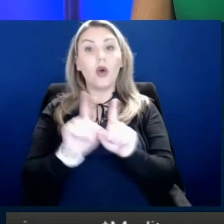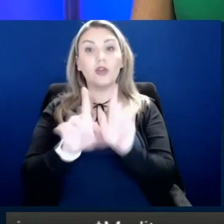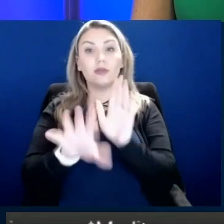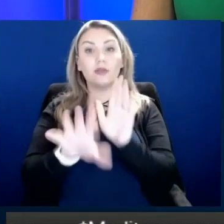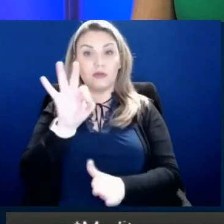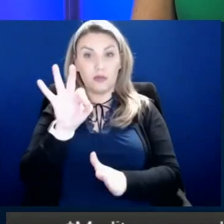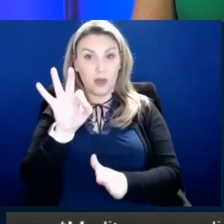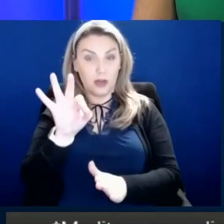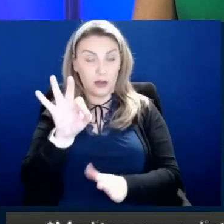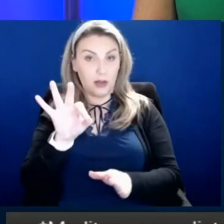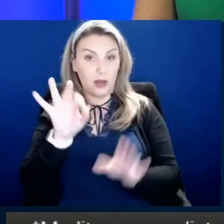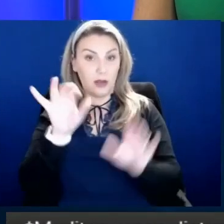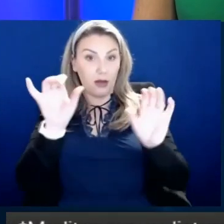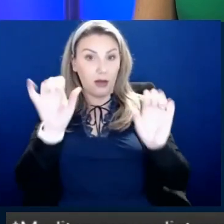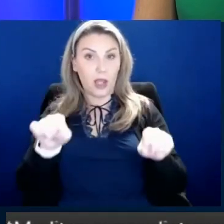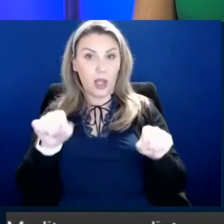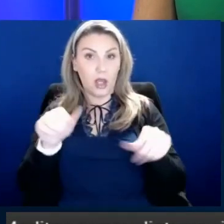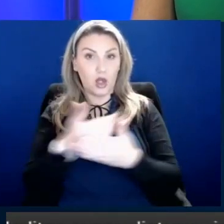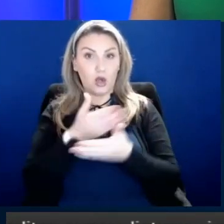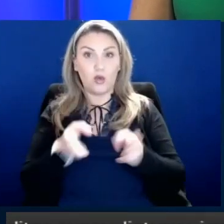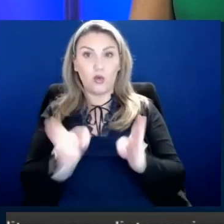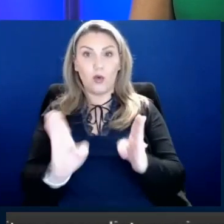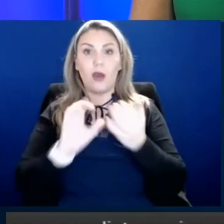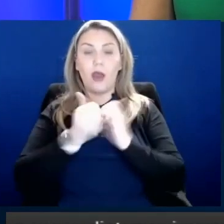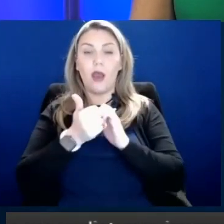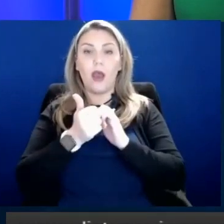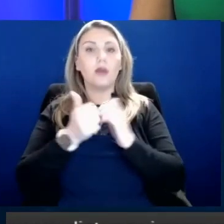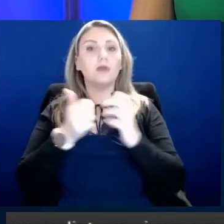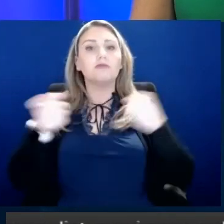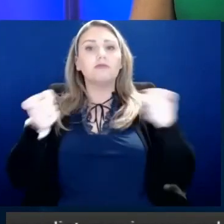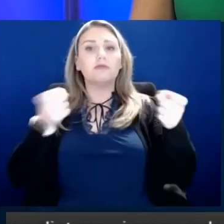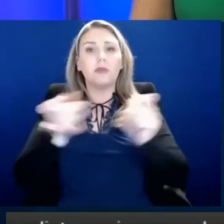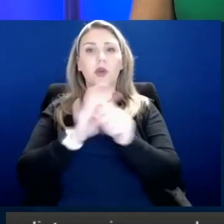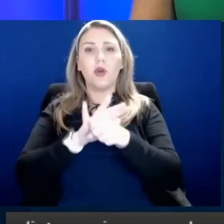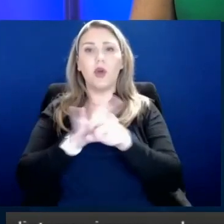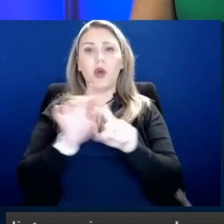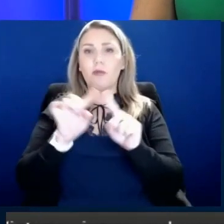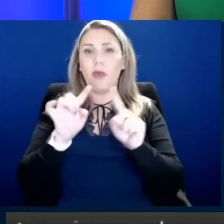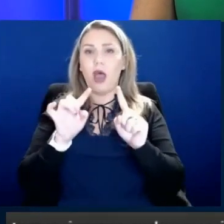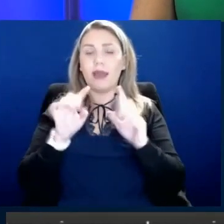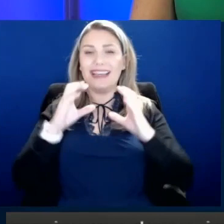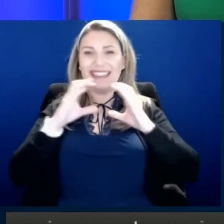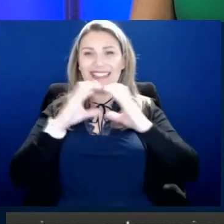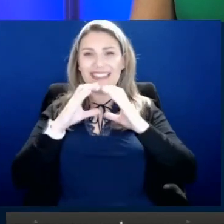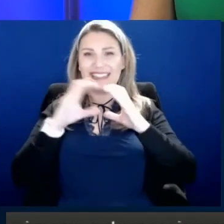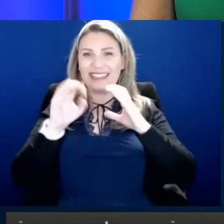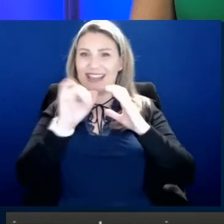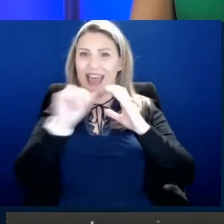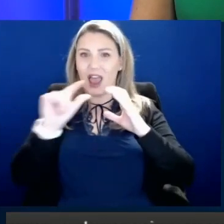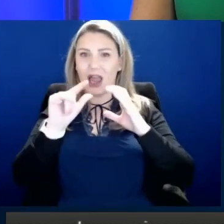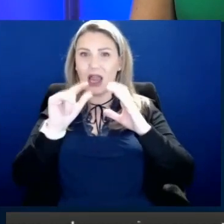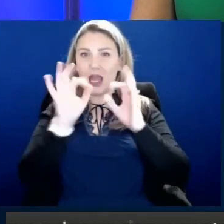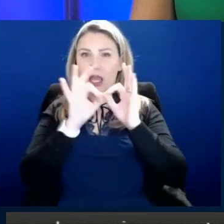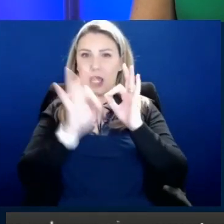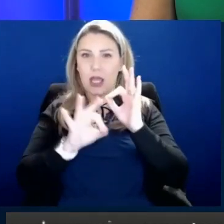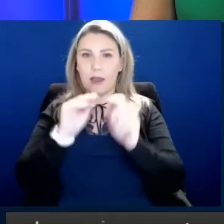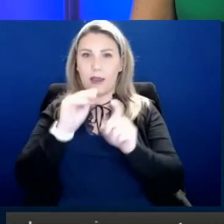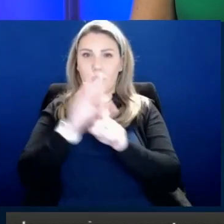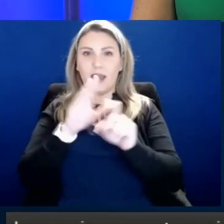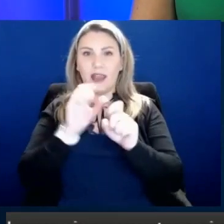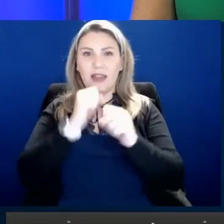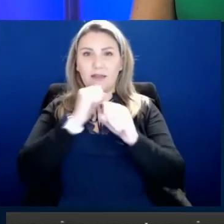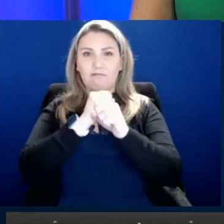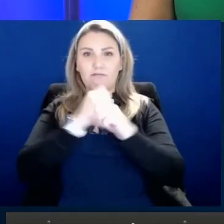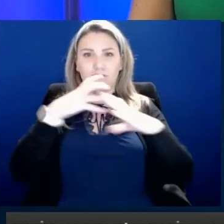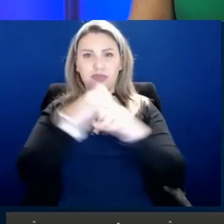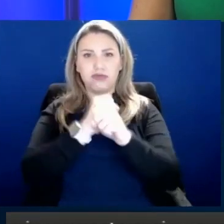to a new way that we tackle COVID, but cells that have been affected can explode. What does that